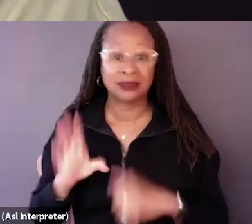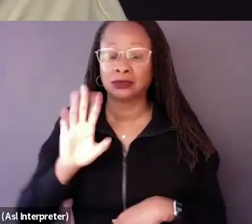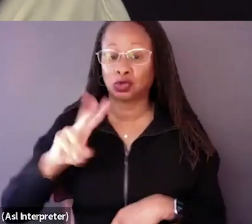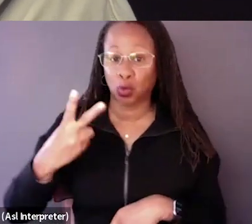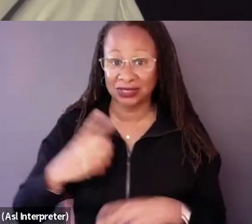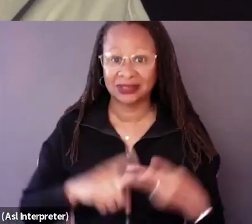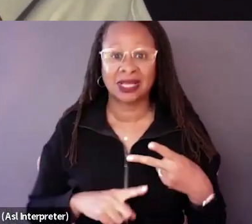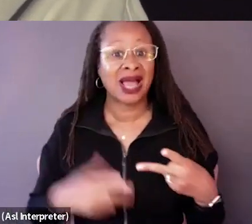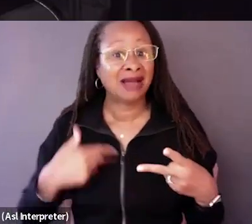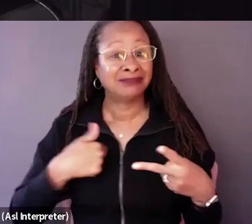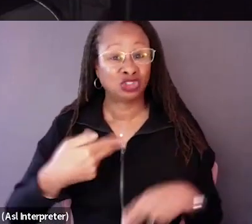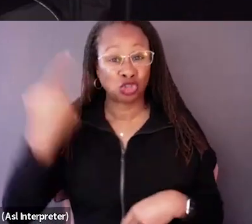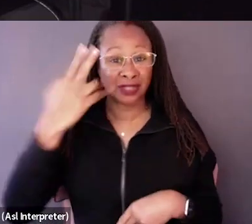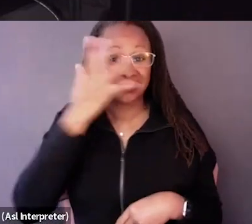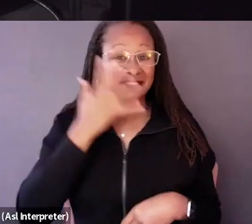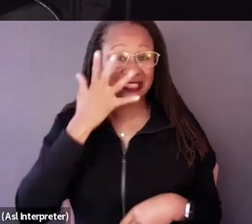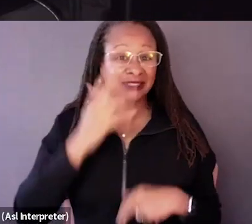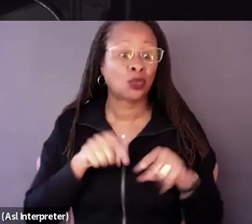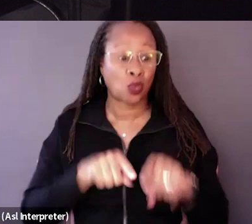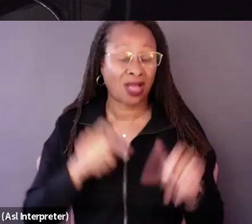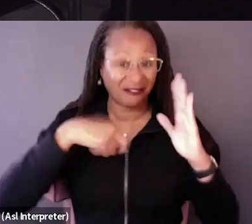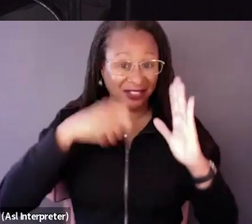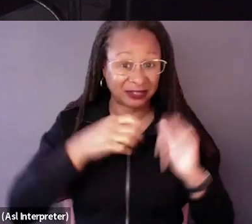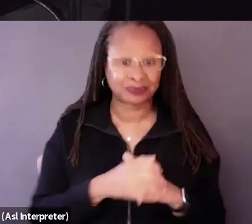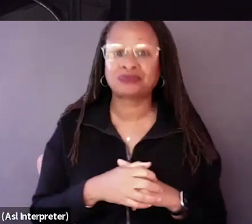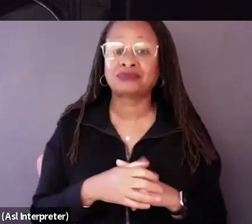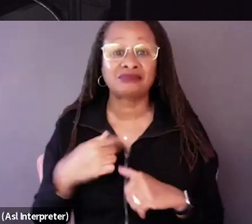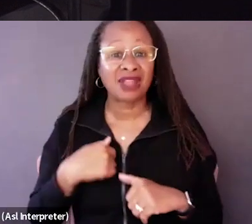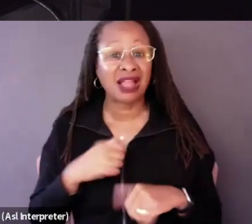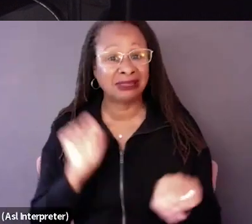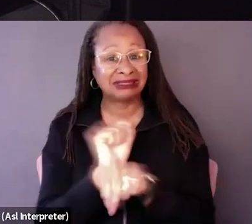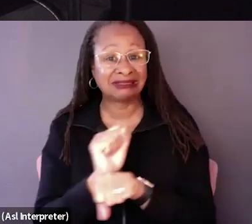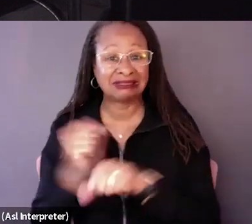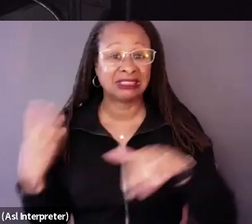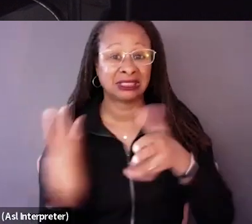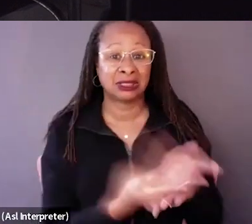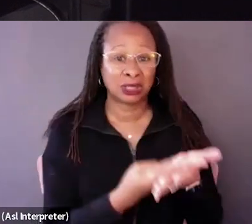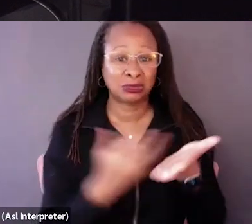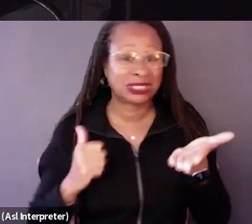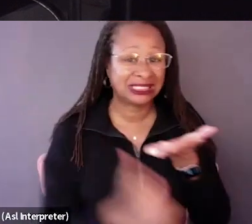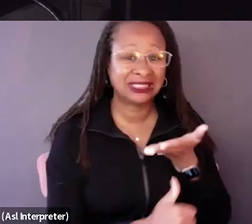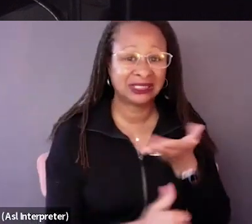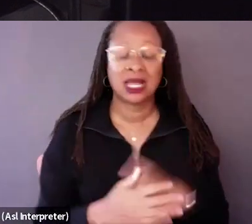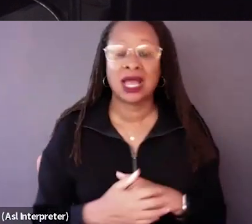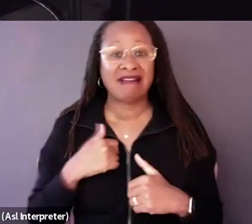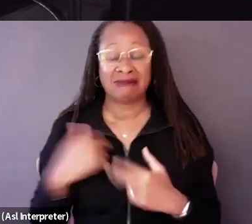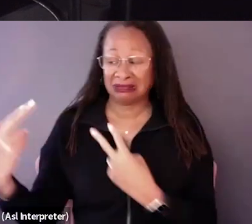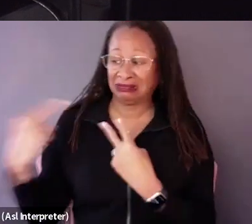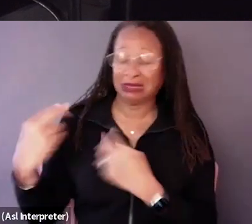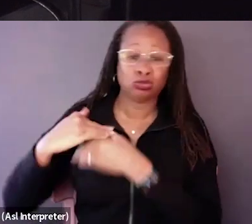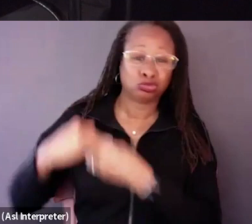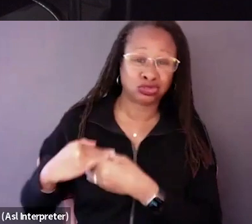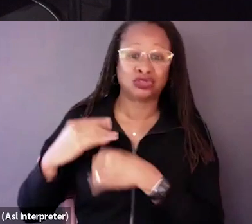been interrogated, and I had been intimidated, and they tried to get me to stop filming. But the